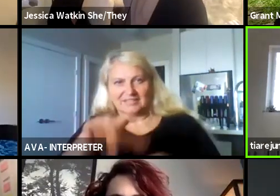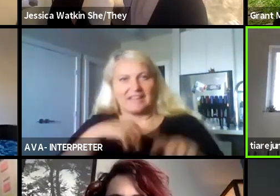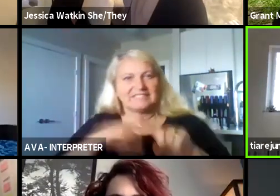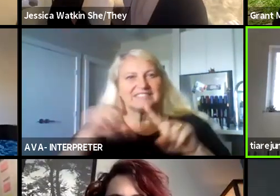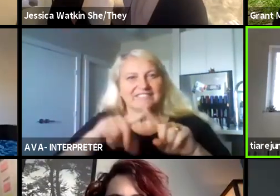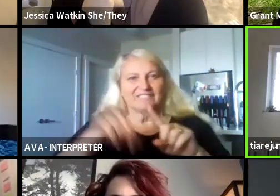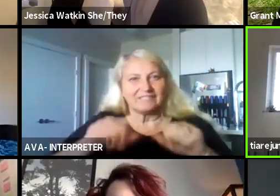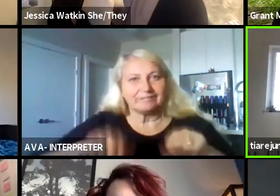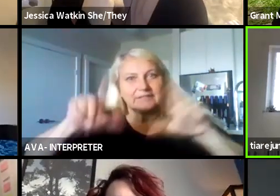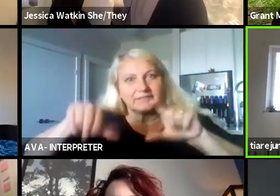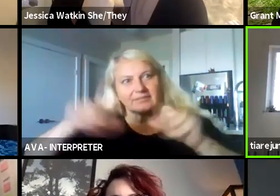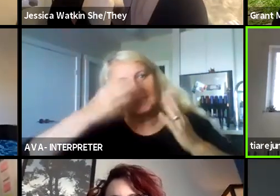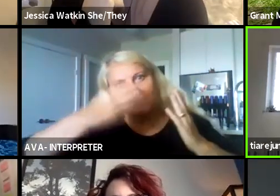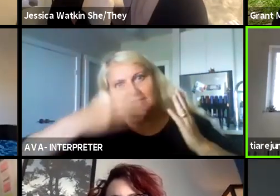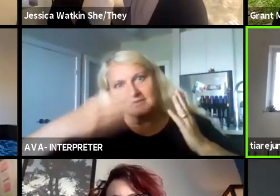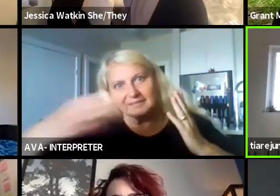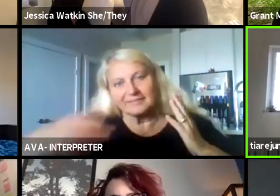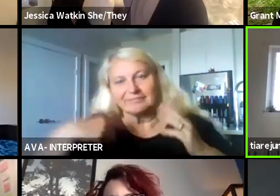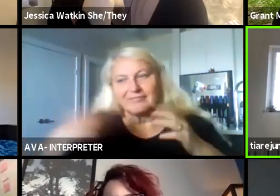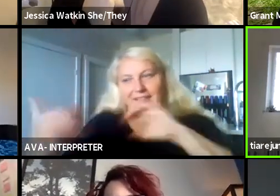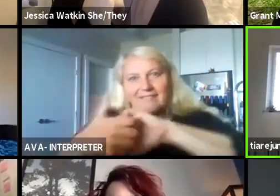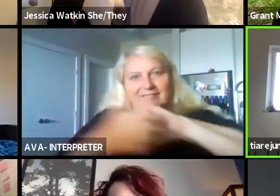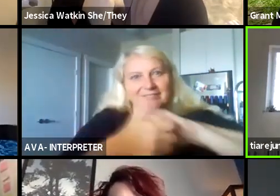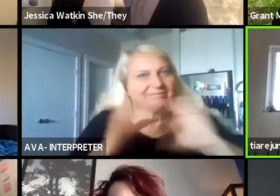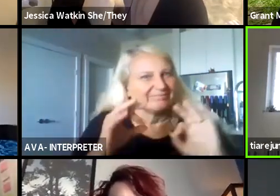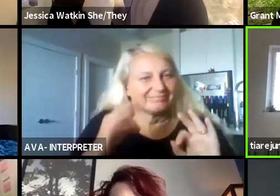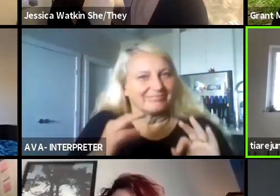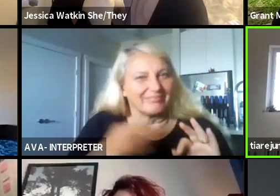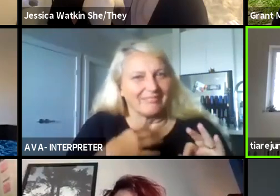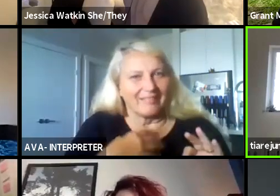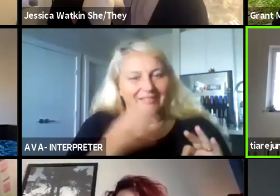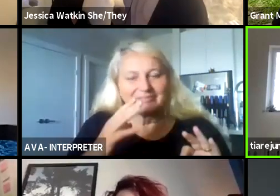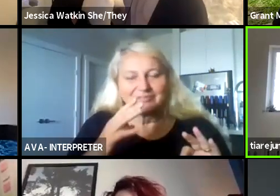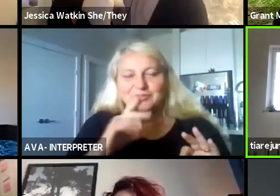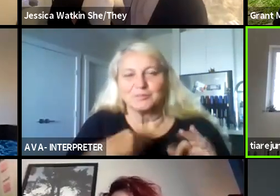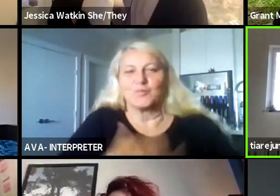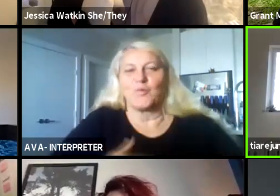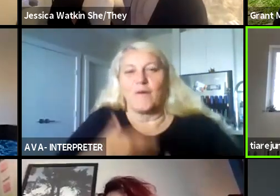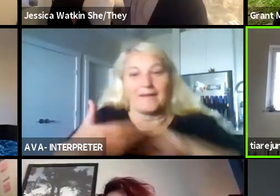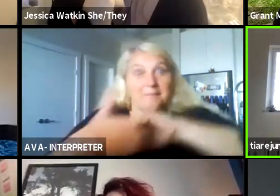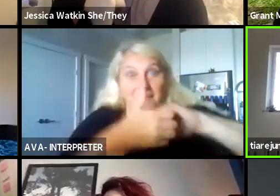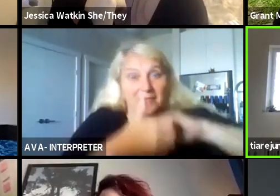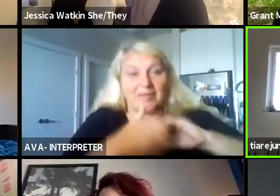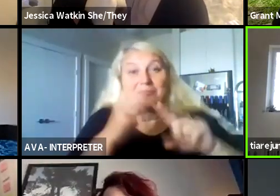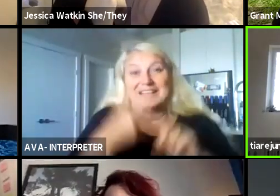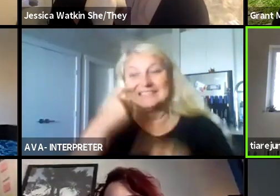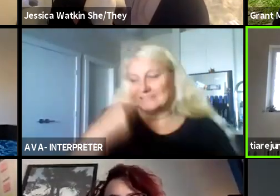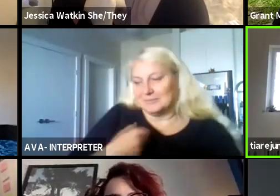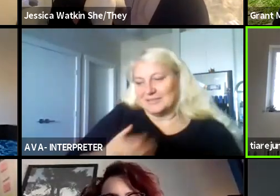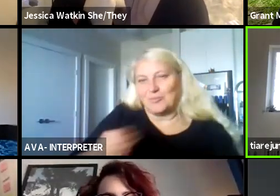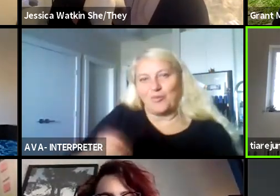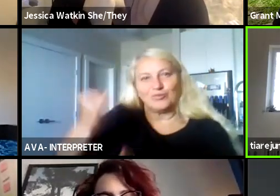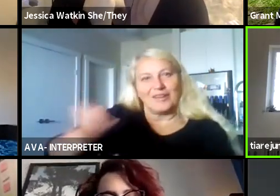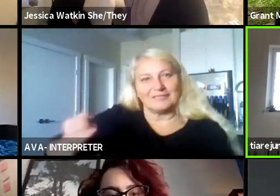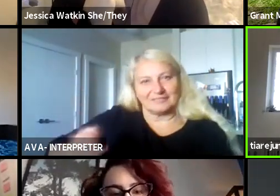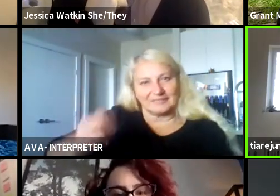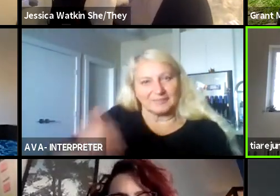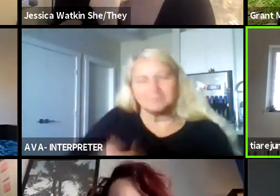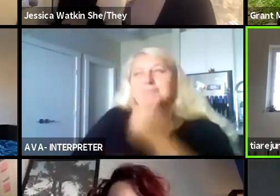by drawing some visuals. I was just talking to my younger sister who lives with a